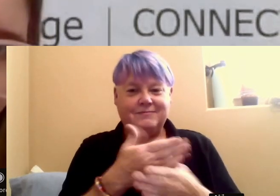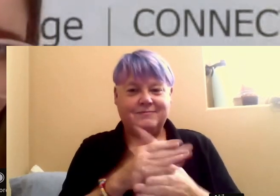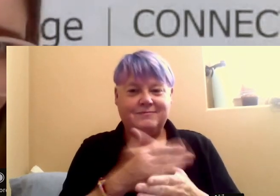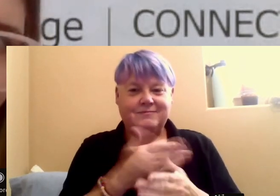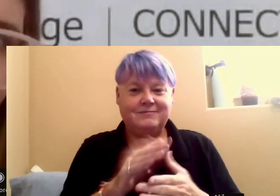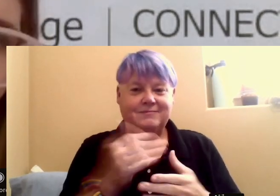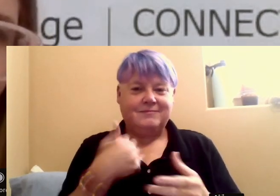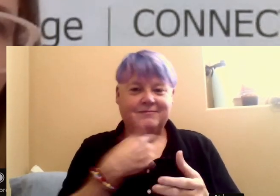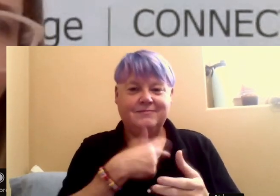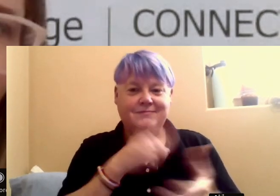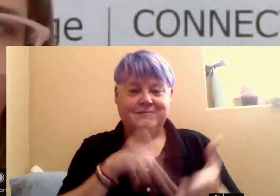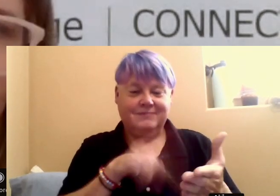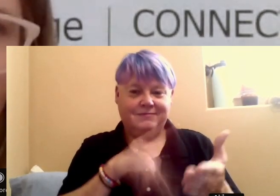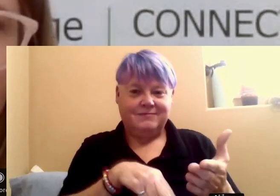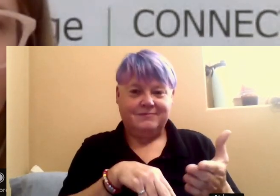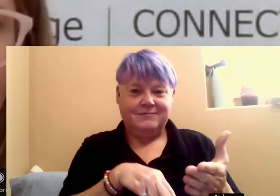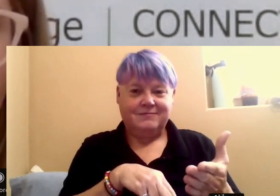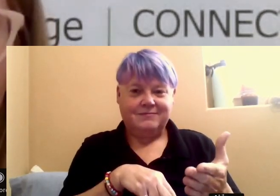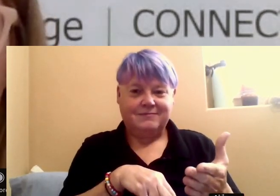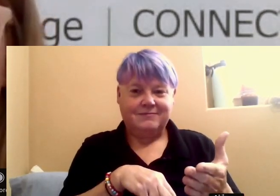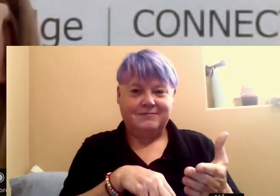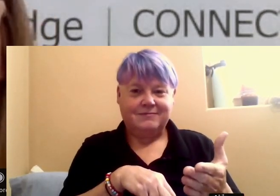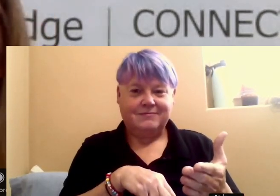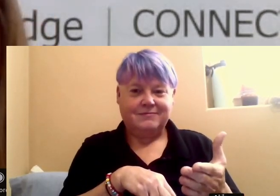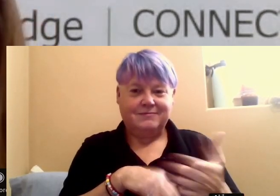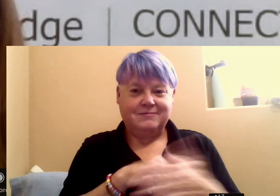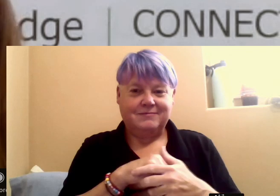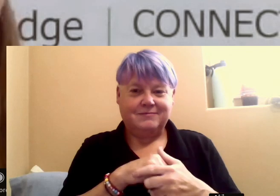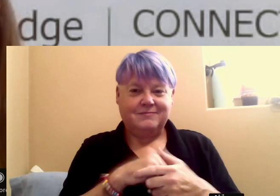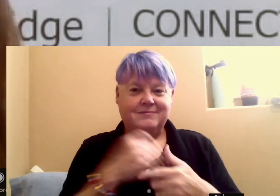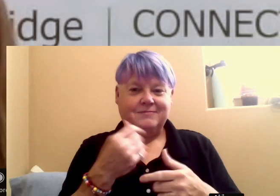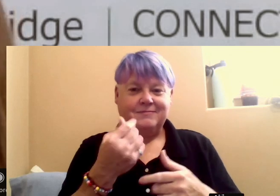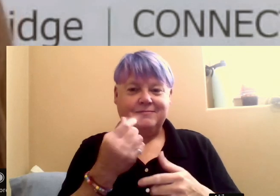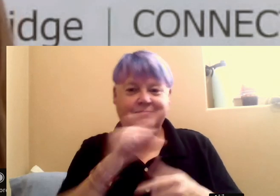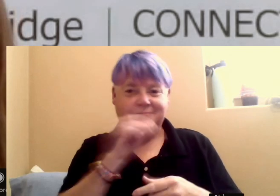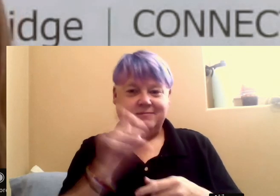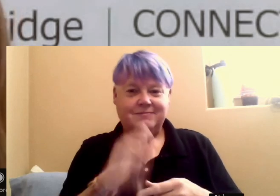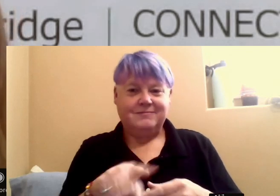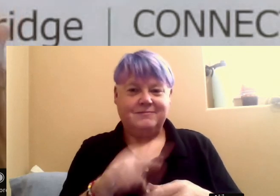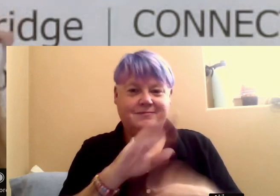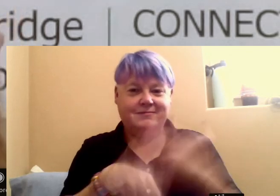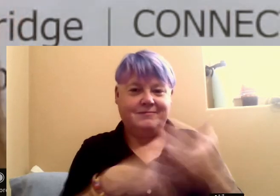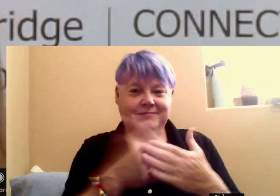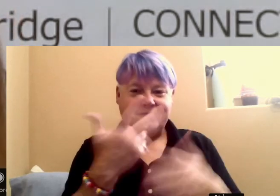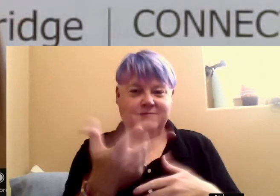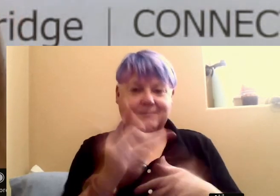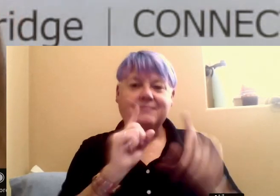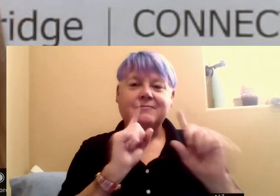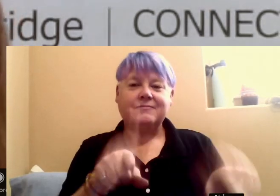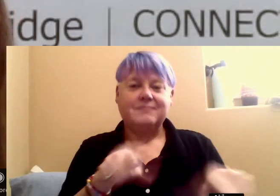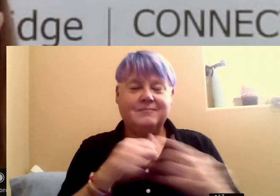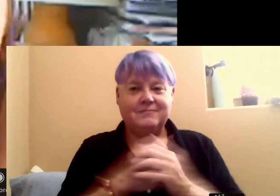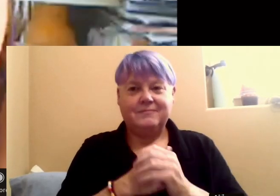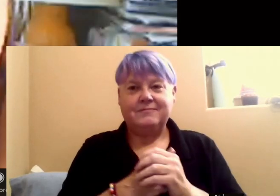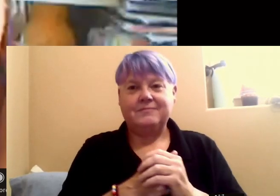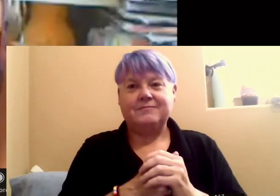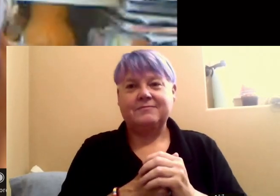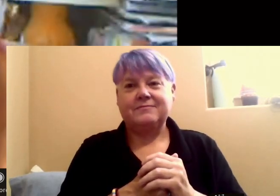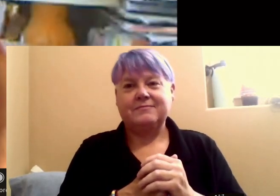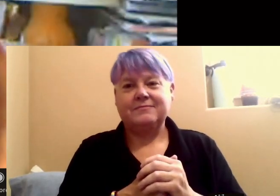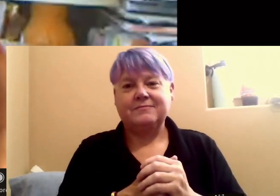your reading? And then I have a question that somebody wanted to make sure all three of you answered, so I was keeping that one.